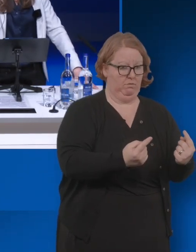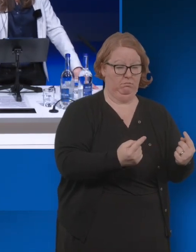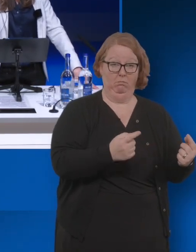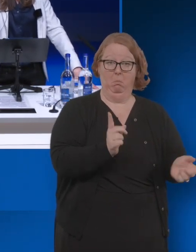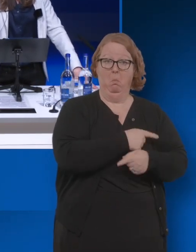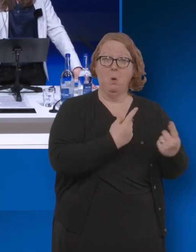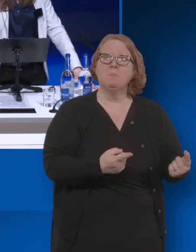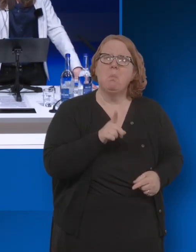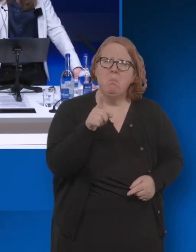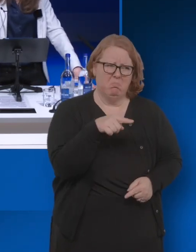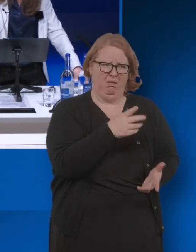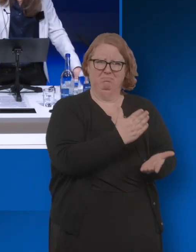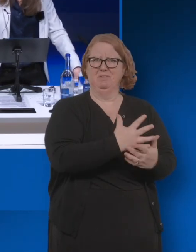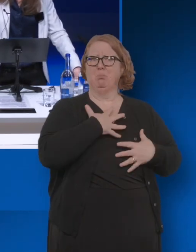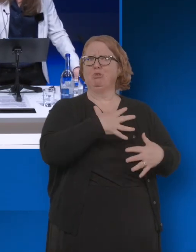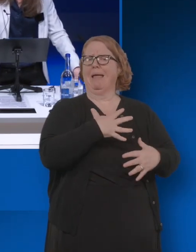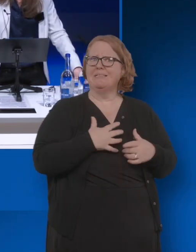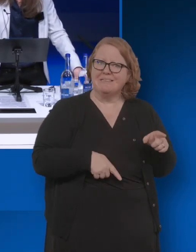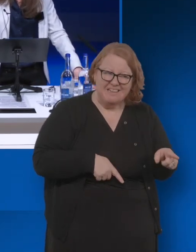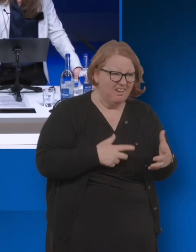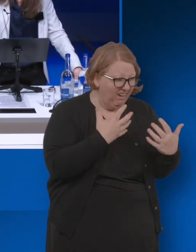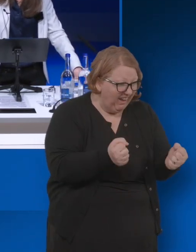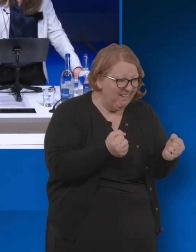impossible, but it's surprising.